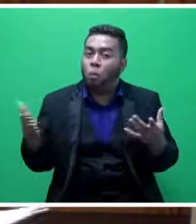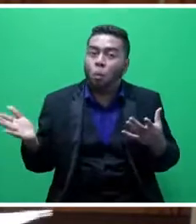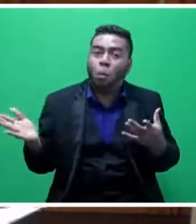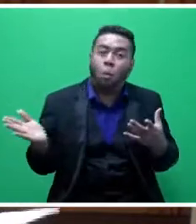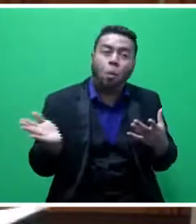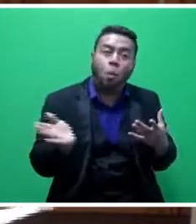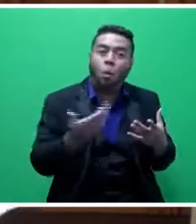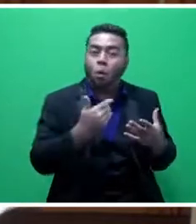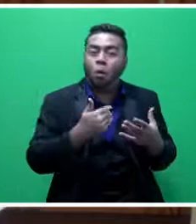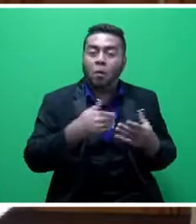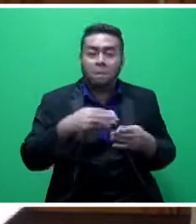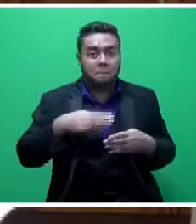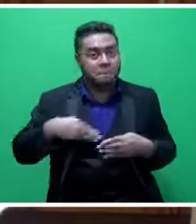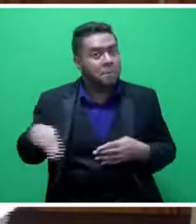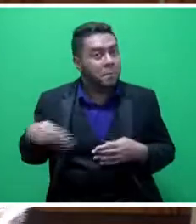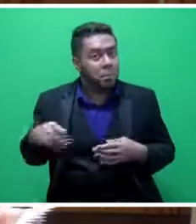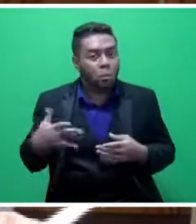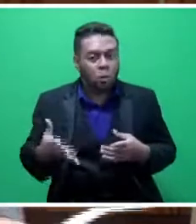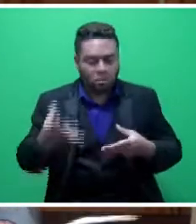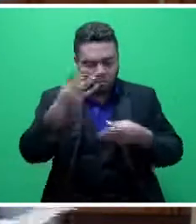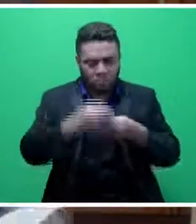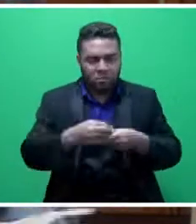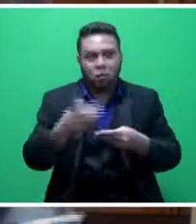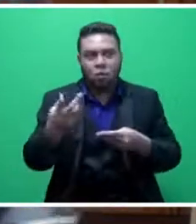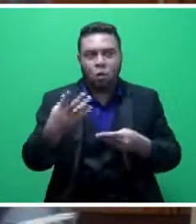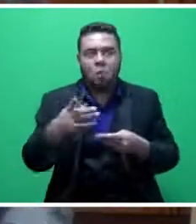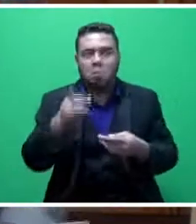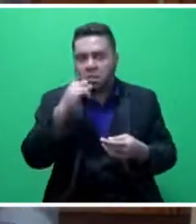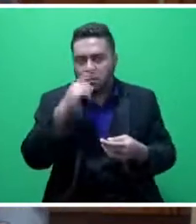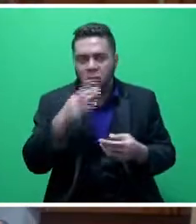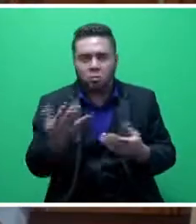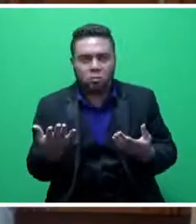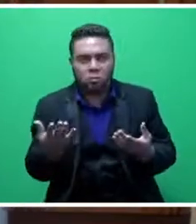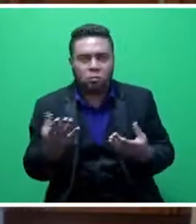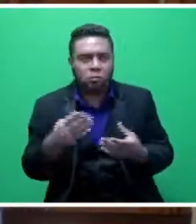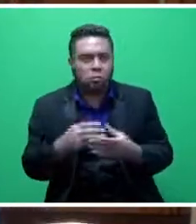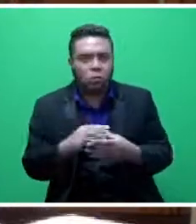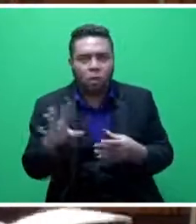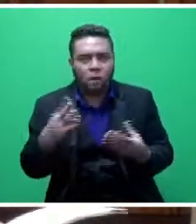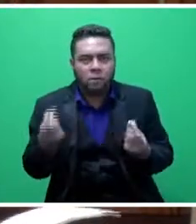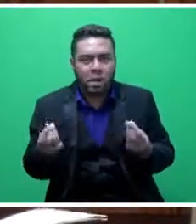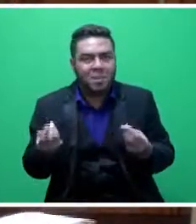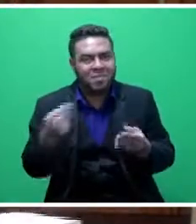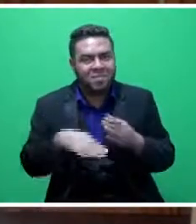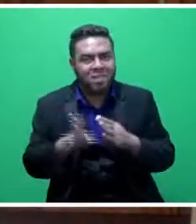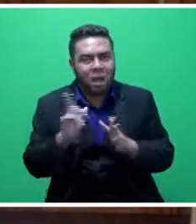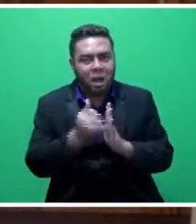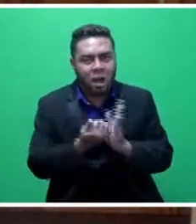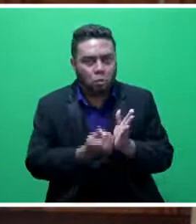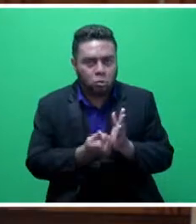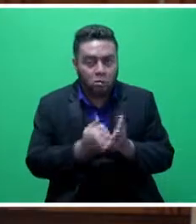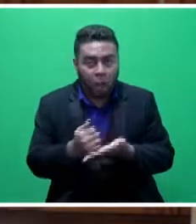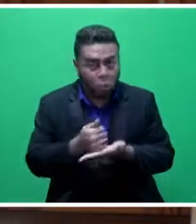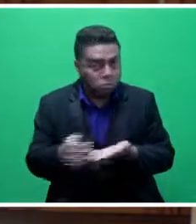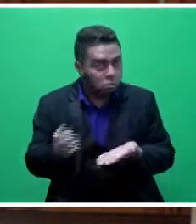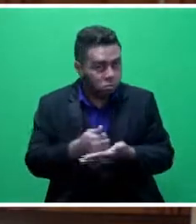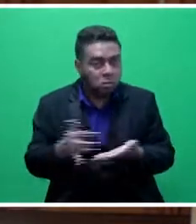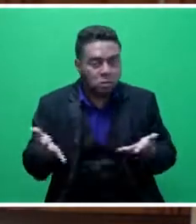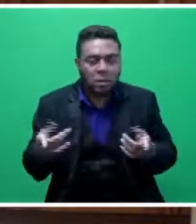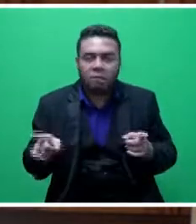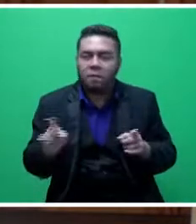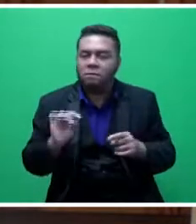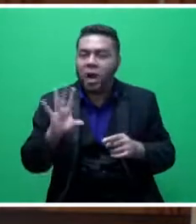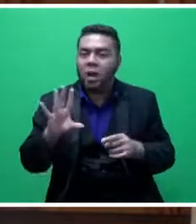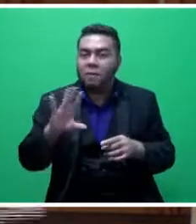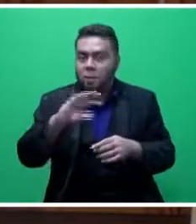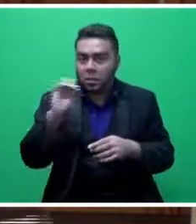members will also be declared on the balances of those with the drawdown accounts. For the last financial year, the interest rate is 5%.